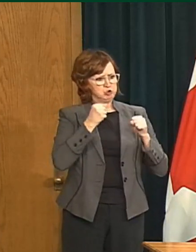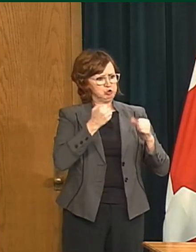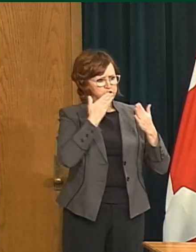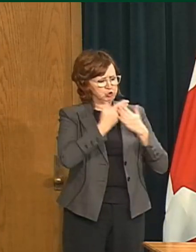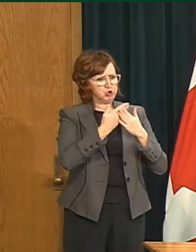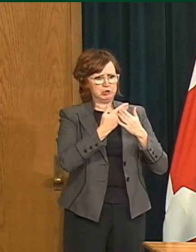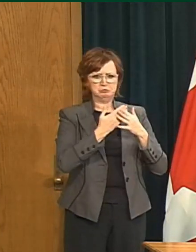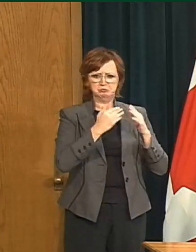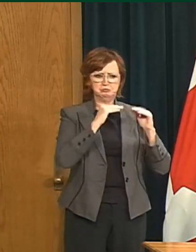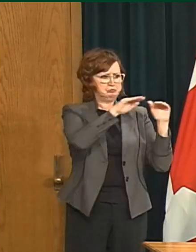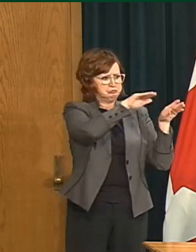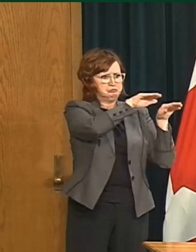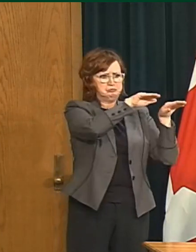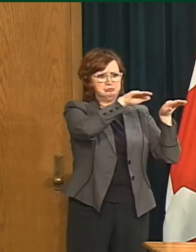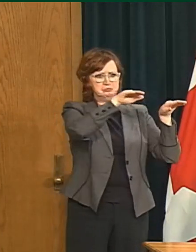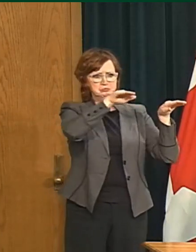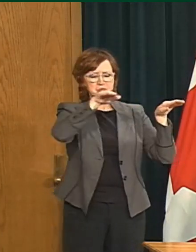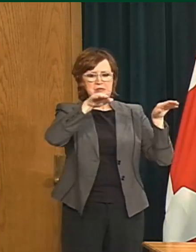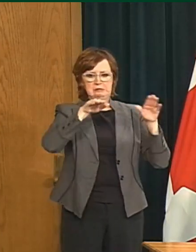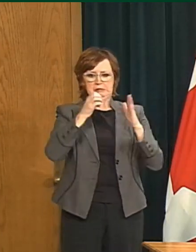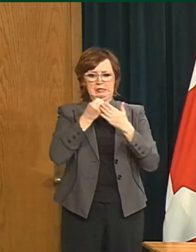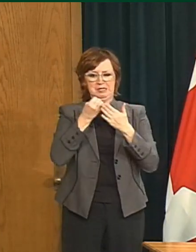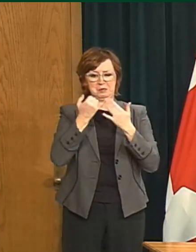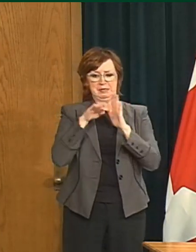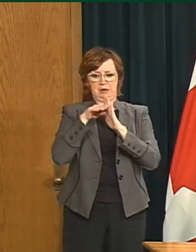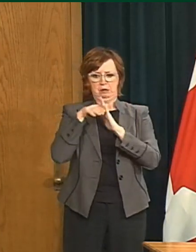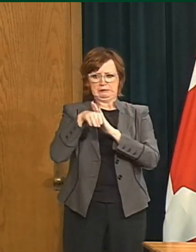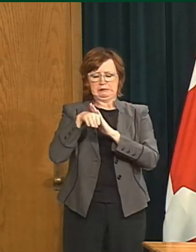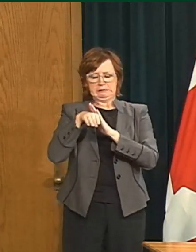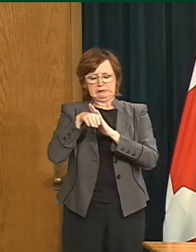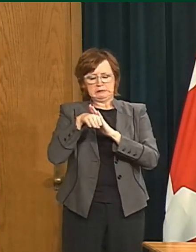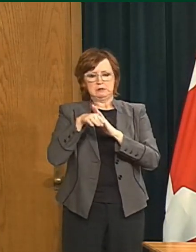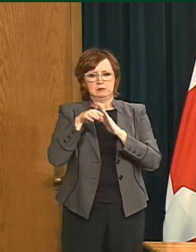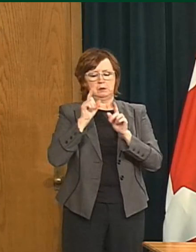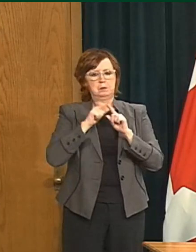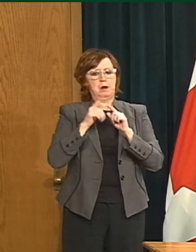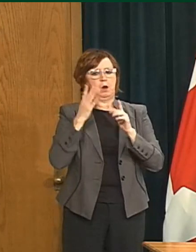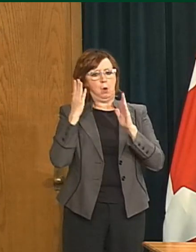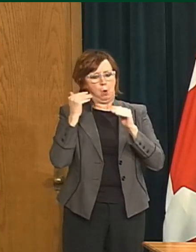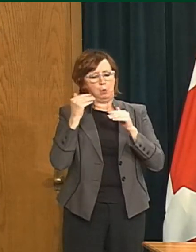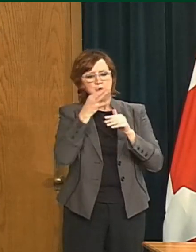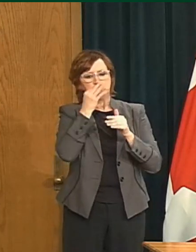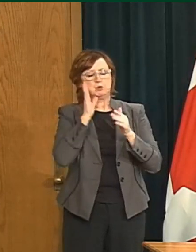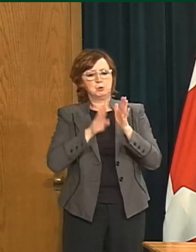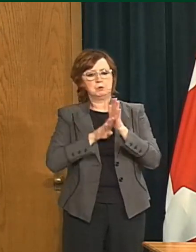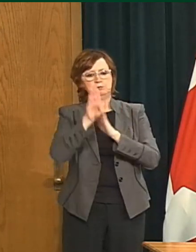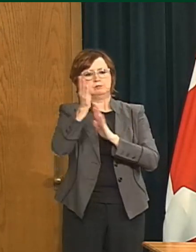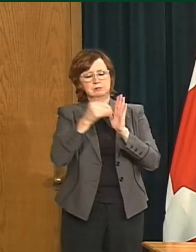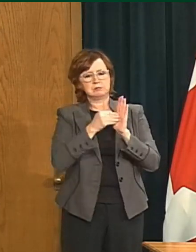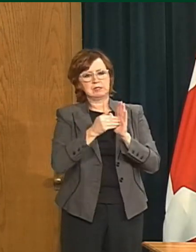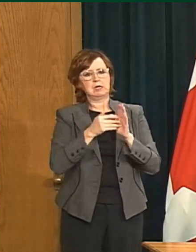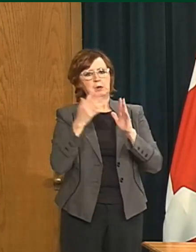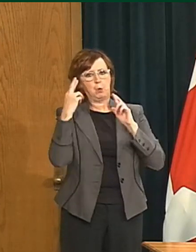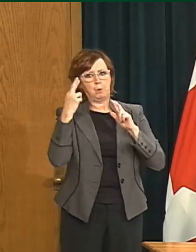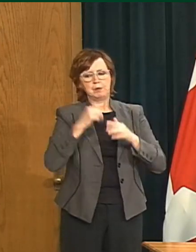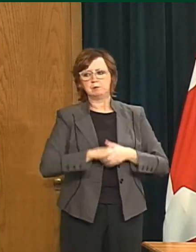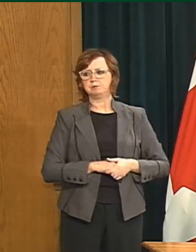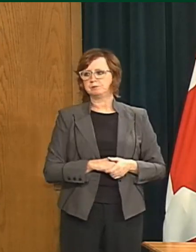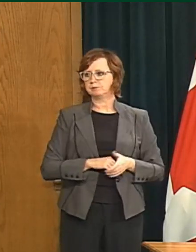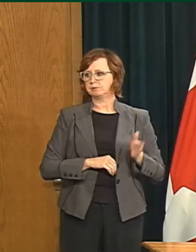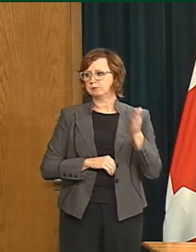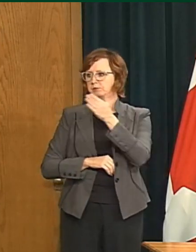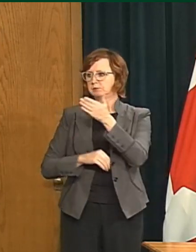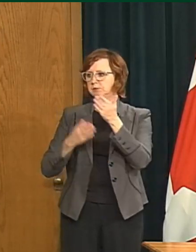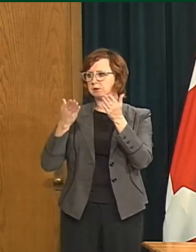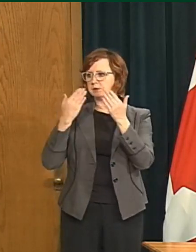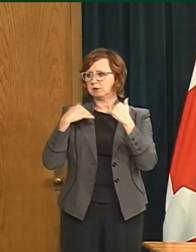rebuild that economy and to enter what we hope will be a very robust recovery when we get on the backside of this curve. And we'll